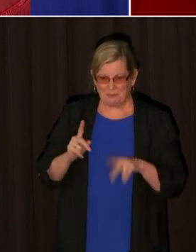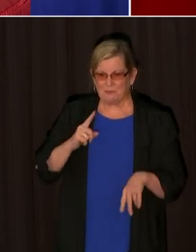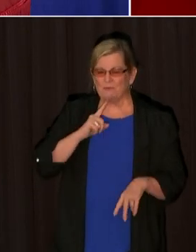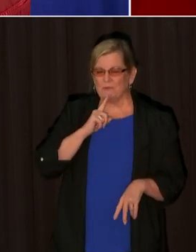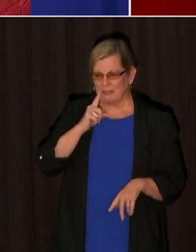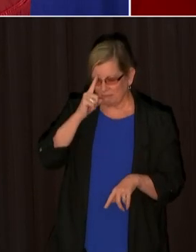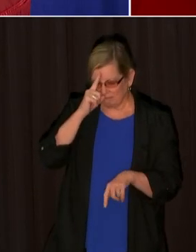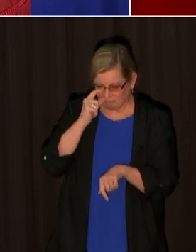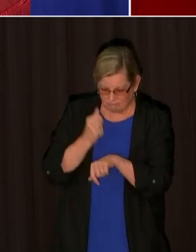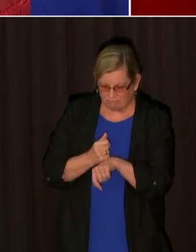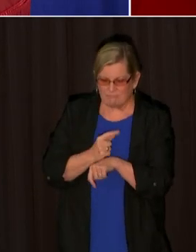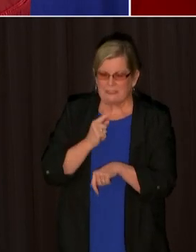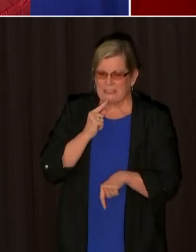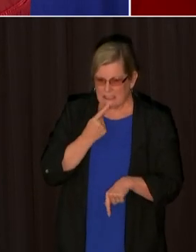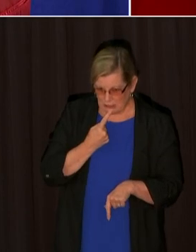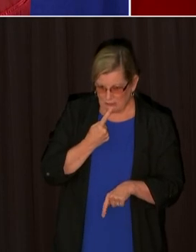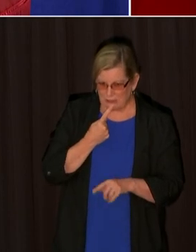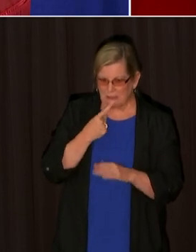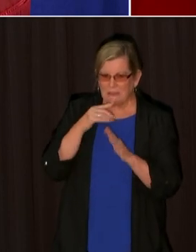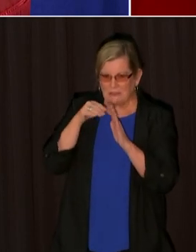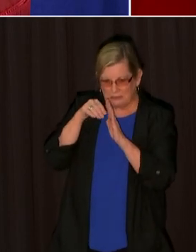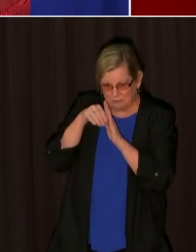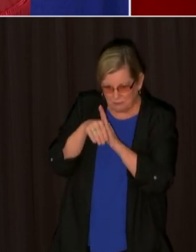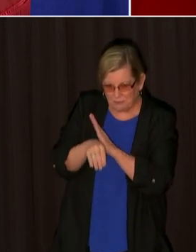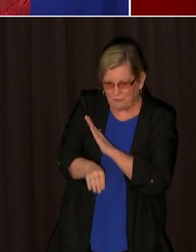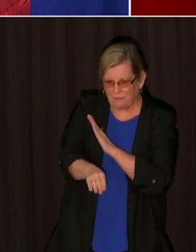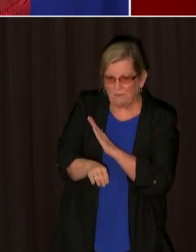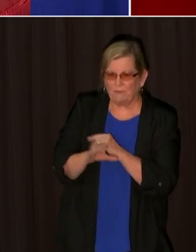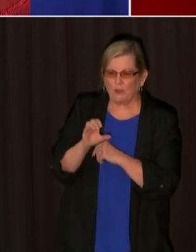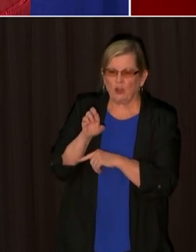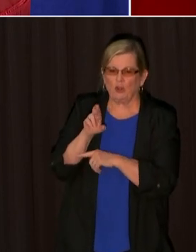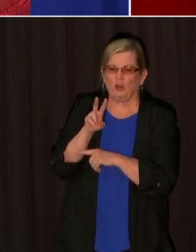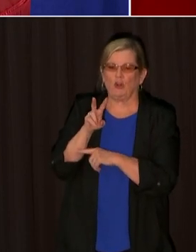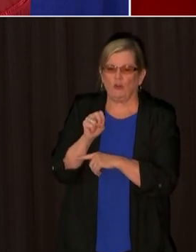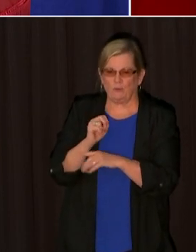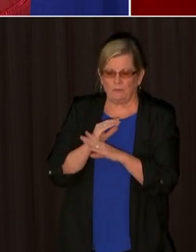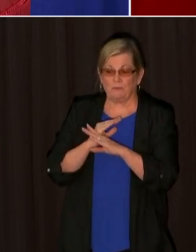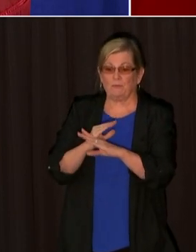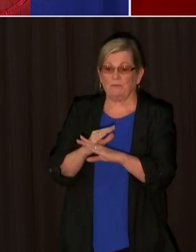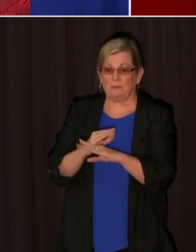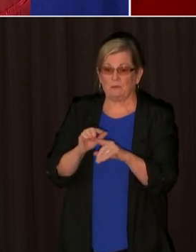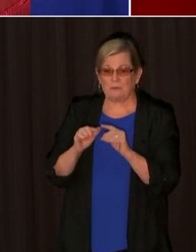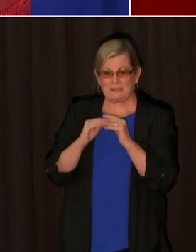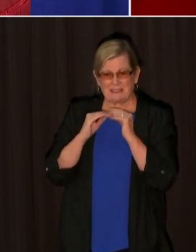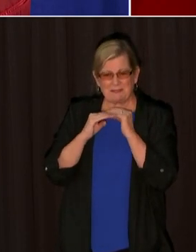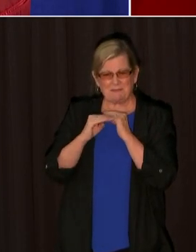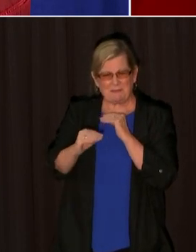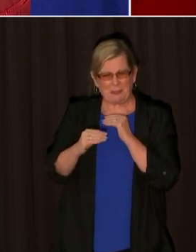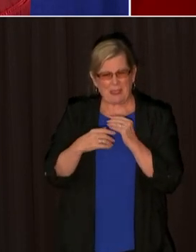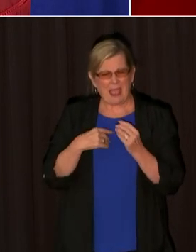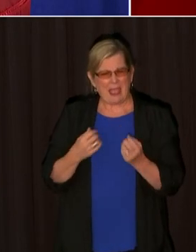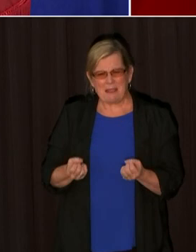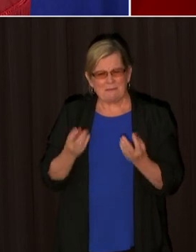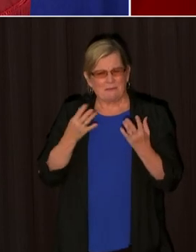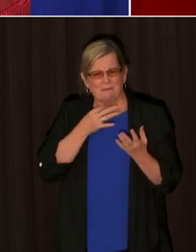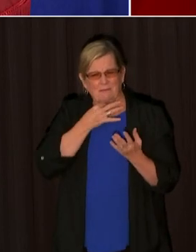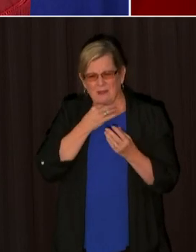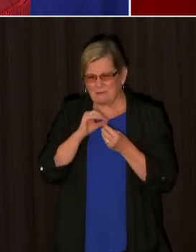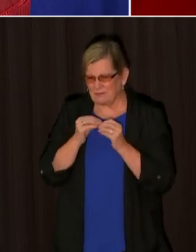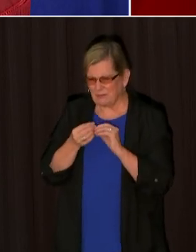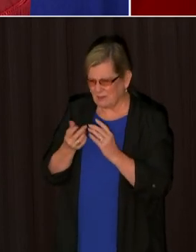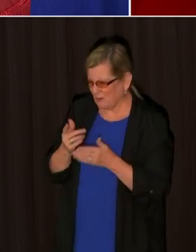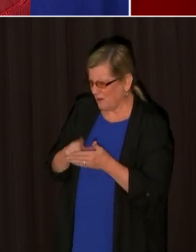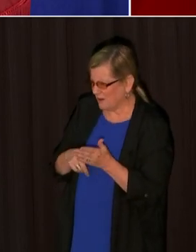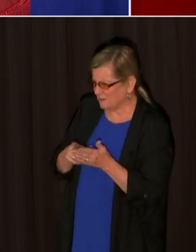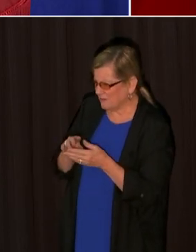the curve and doing everything that they can to stop the spread of the virus. Did you have numbers on that? I was just curious. Do I have what? Numbers